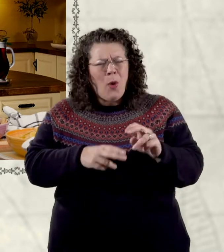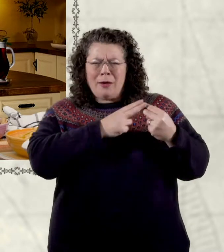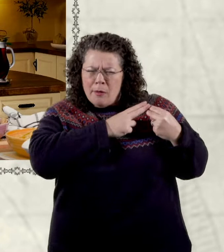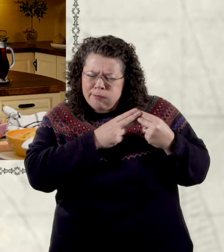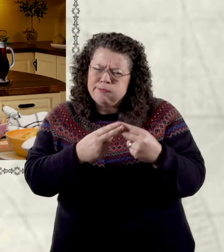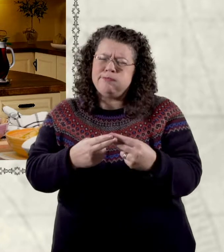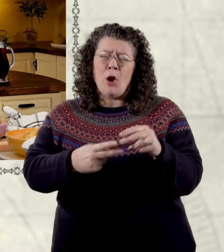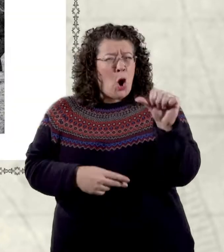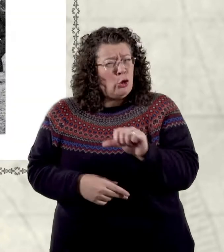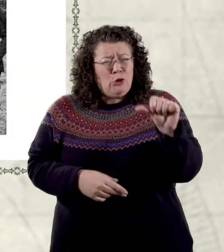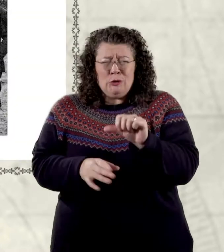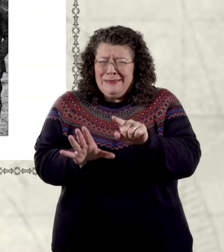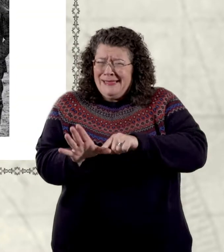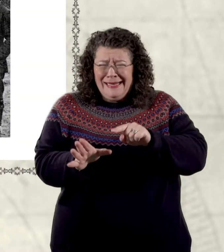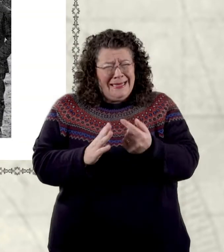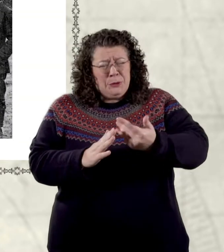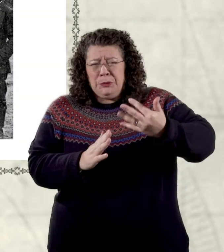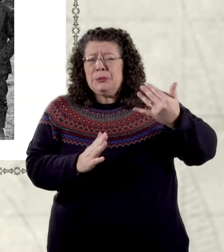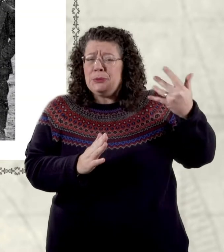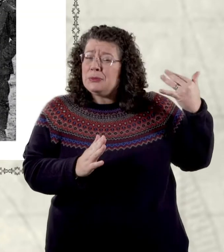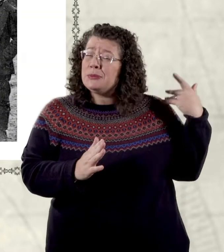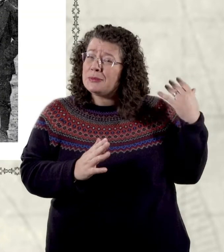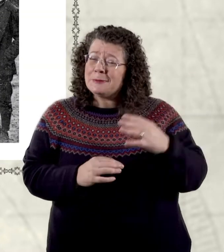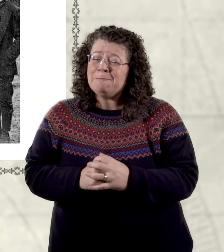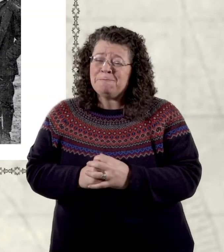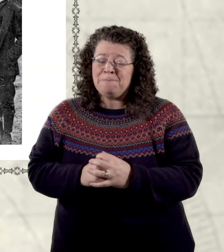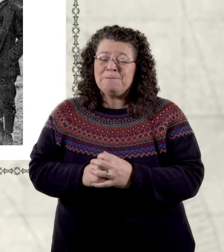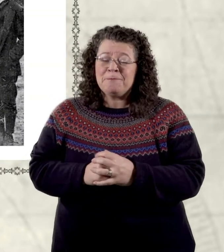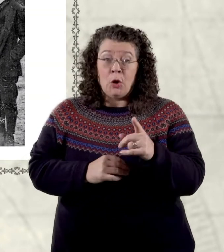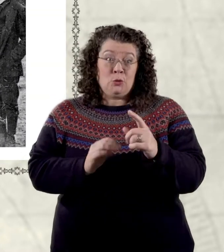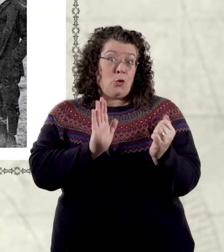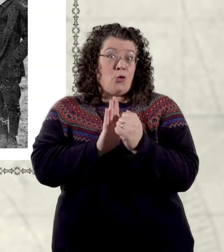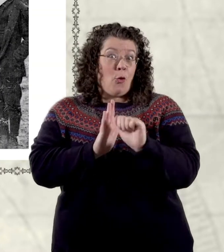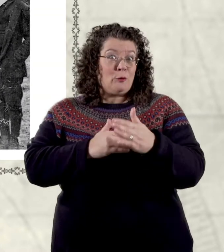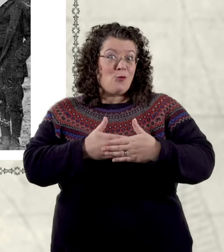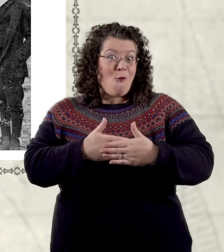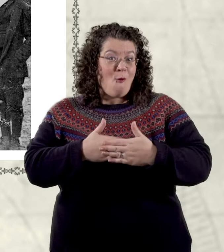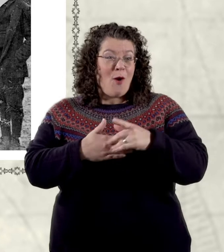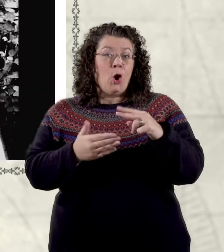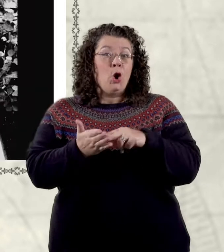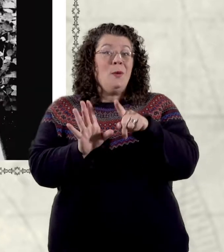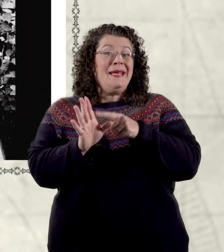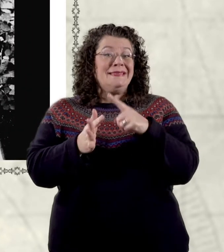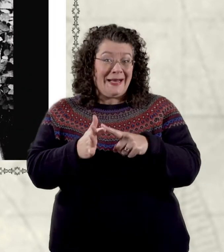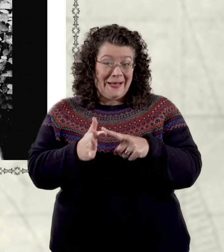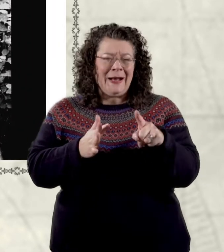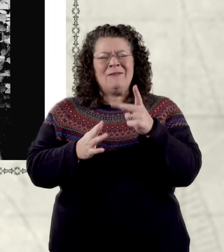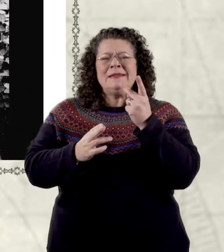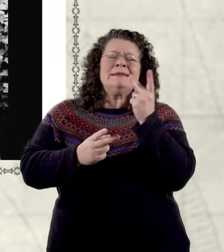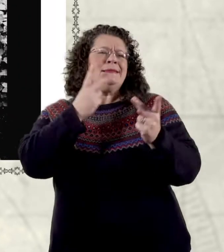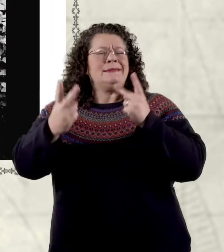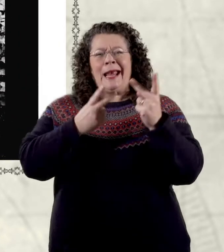Welsh tradition that's hundreds of years old. She'll knock on your door on New Year's Eve, singing a funny